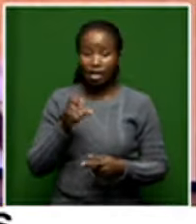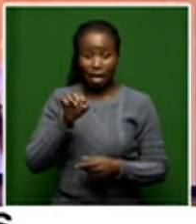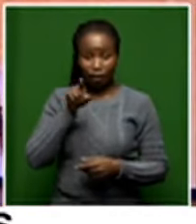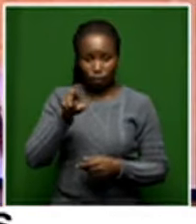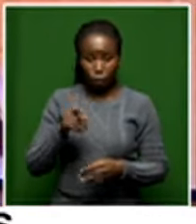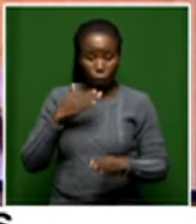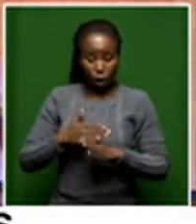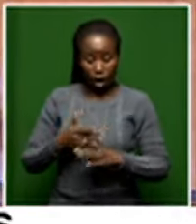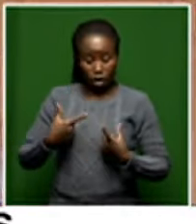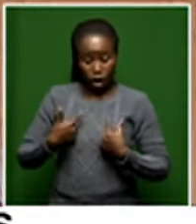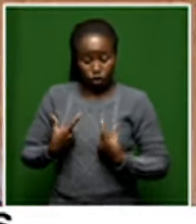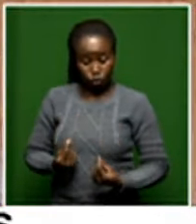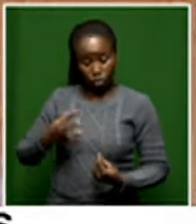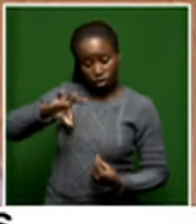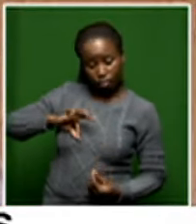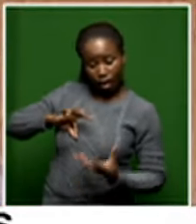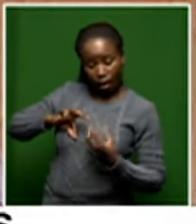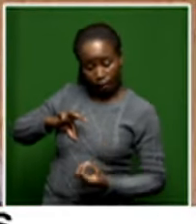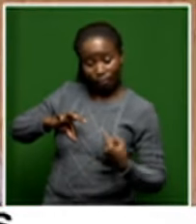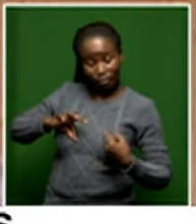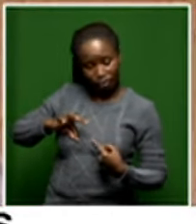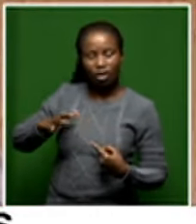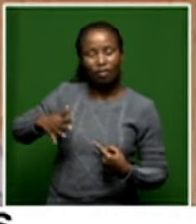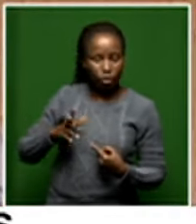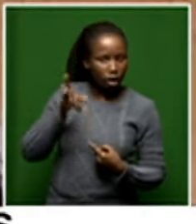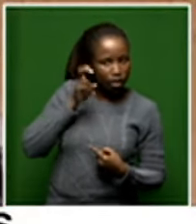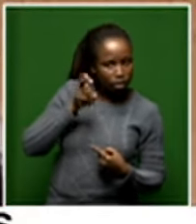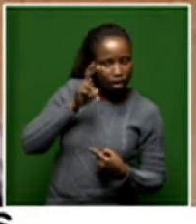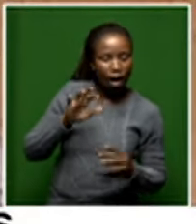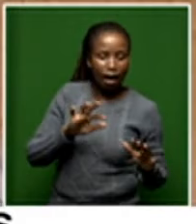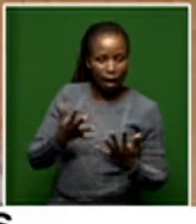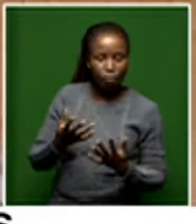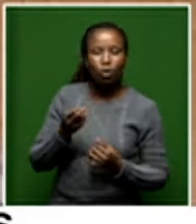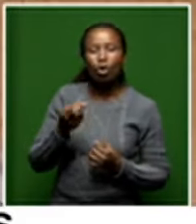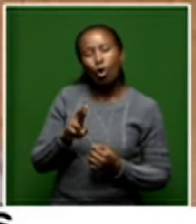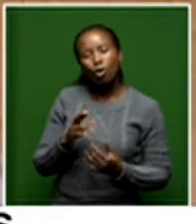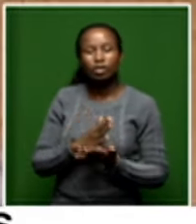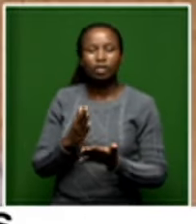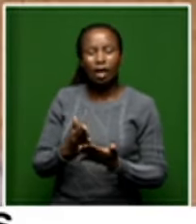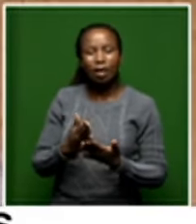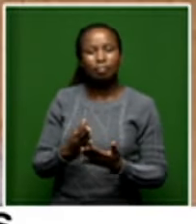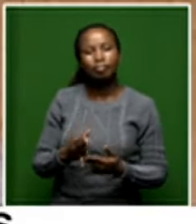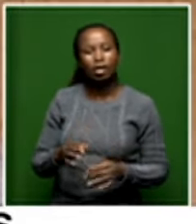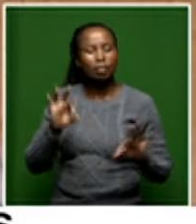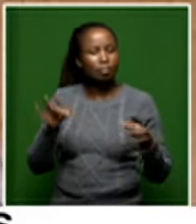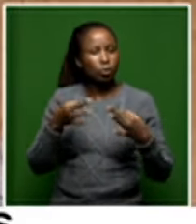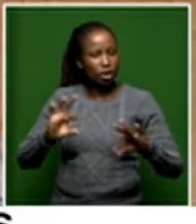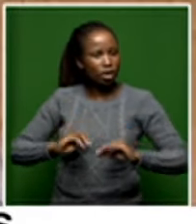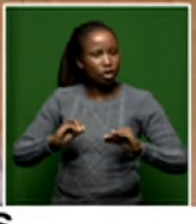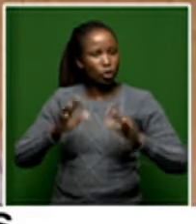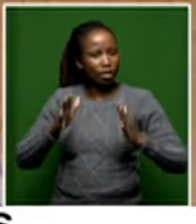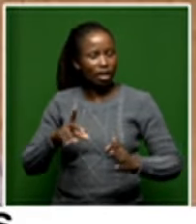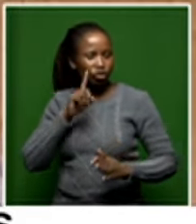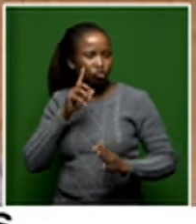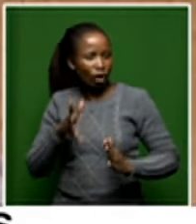income from what you do as within that context. So also if you're a music educator, that kind of thing. So whoever earns